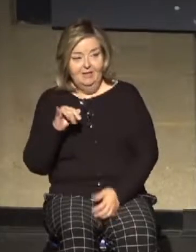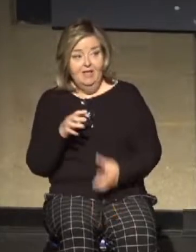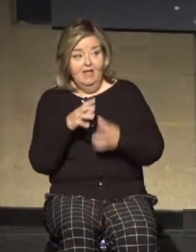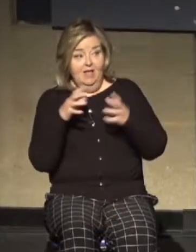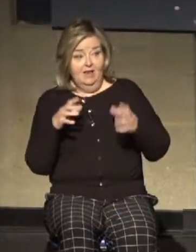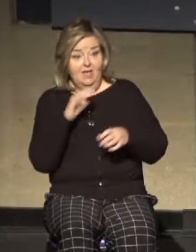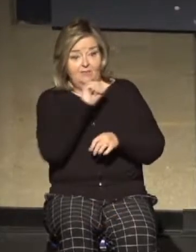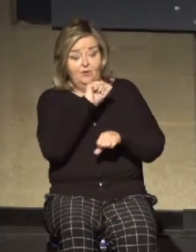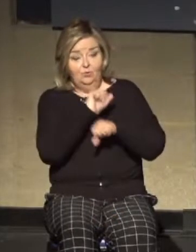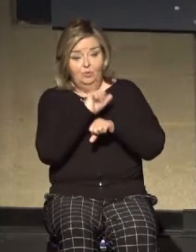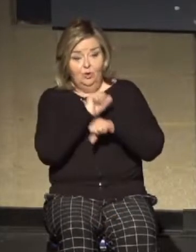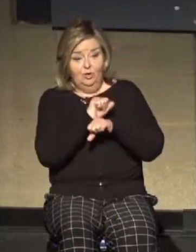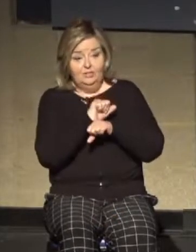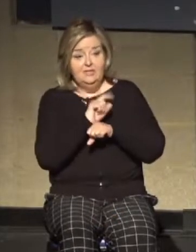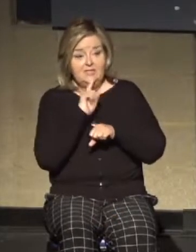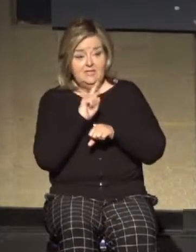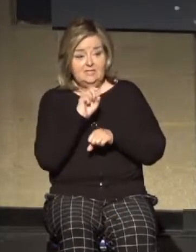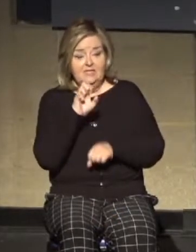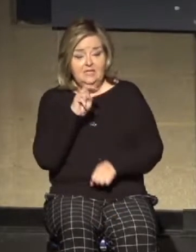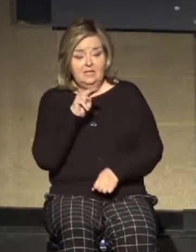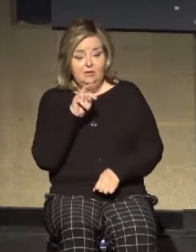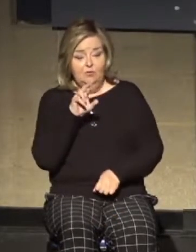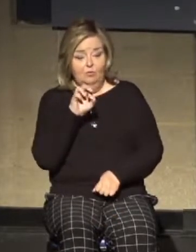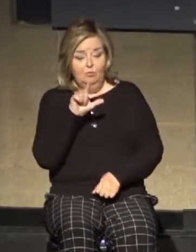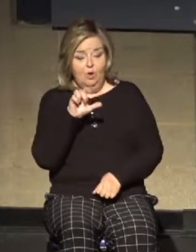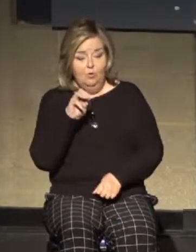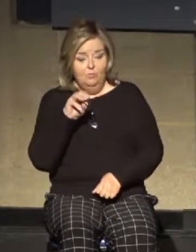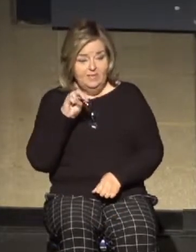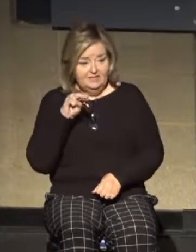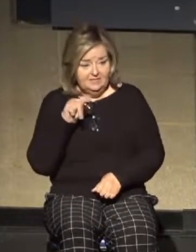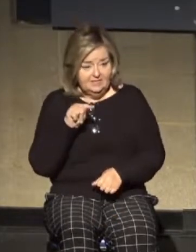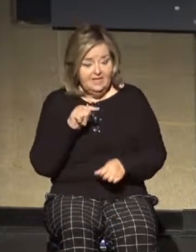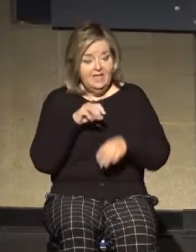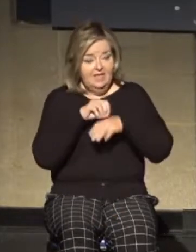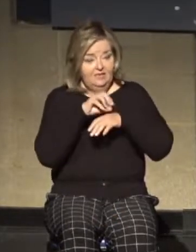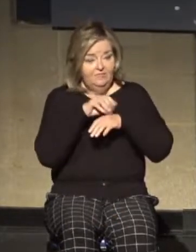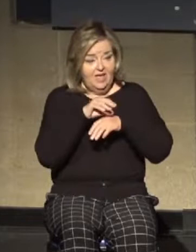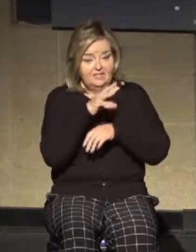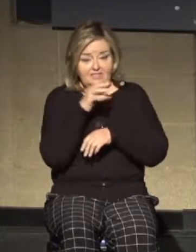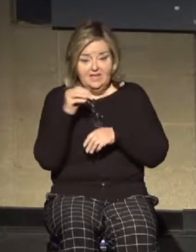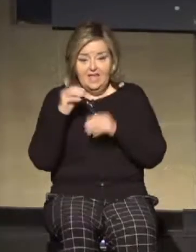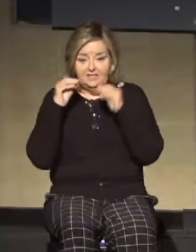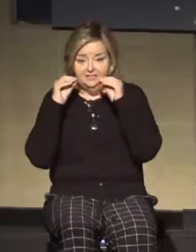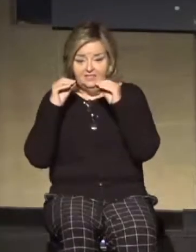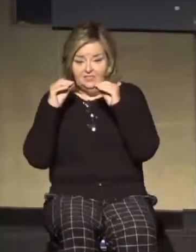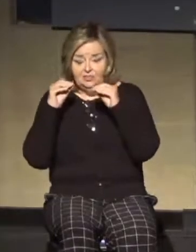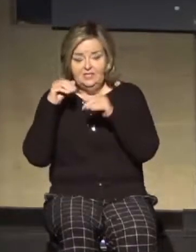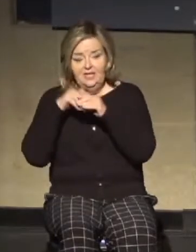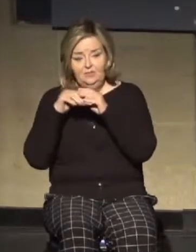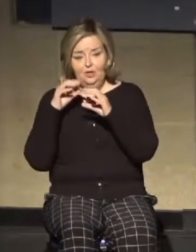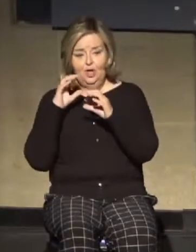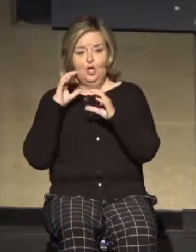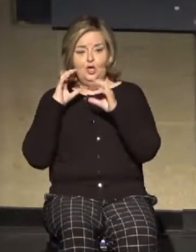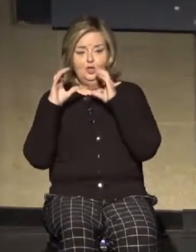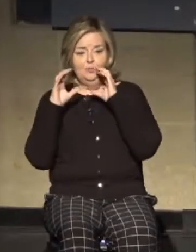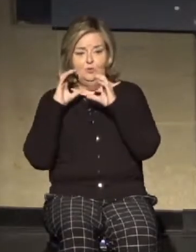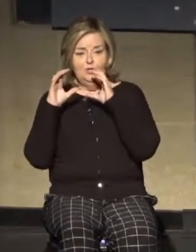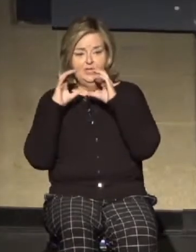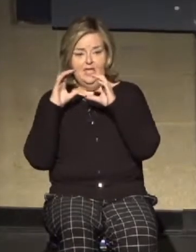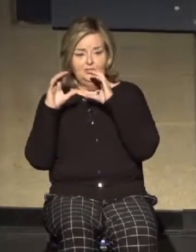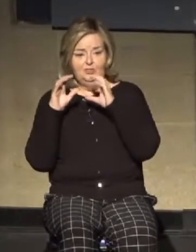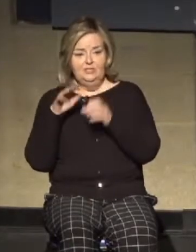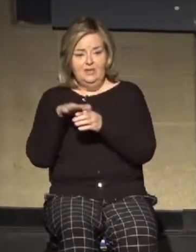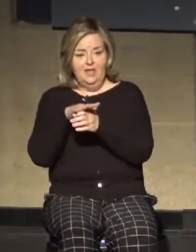her career has been spent in enrollment, advising, and teaching within the communication discipline at two-year and